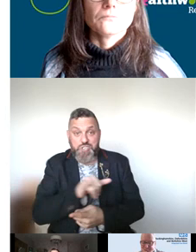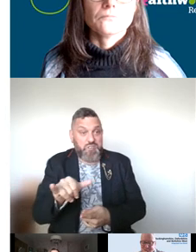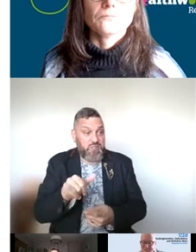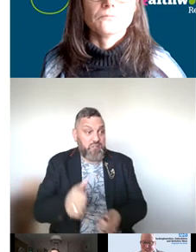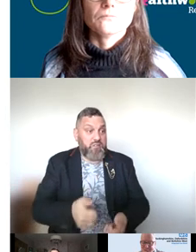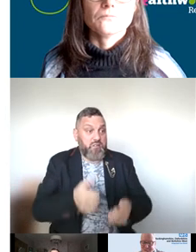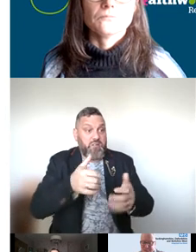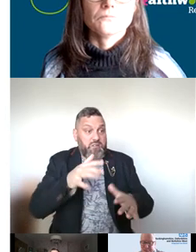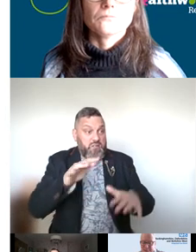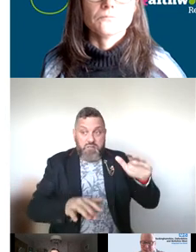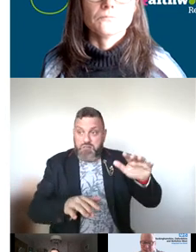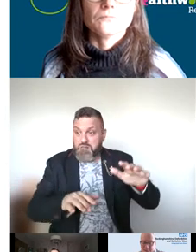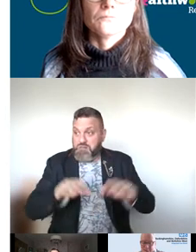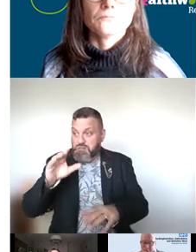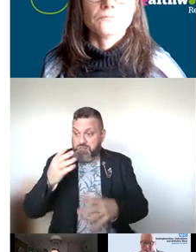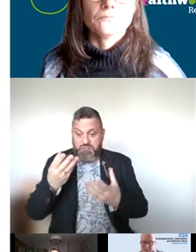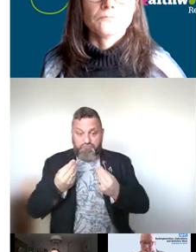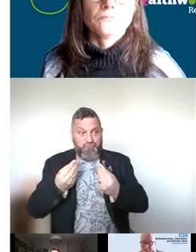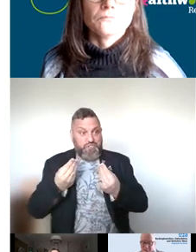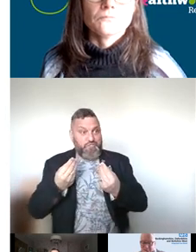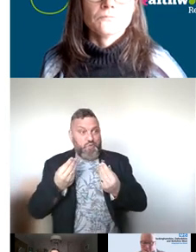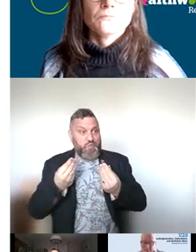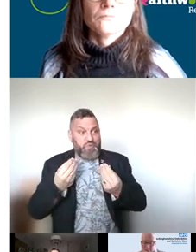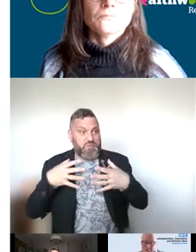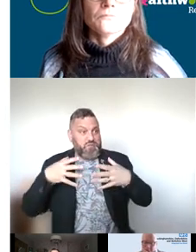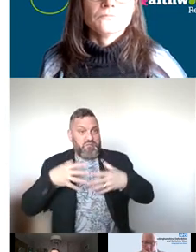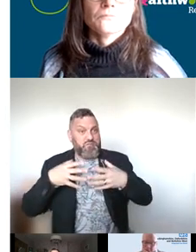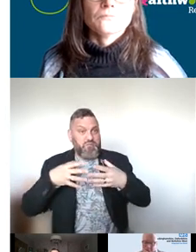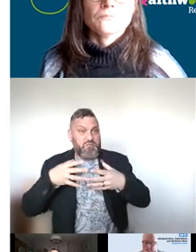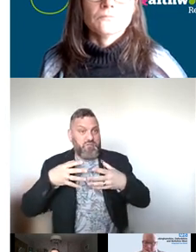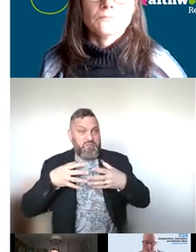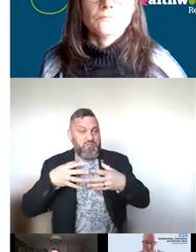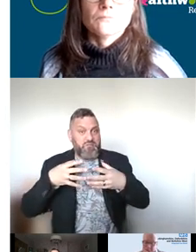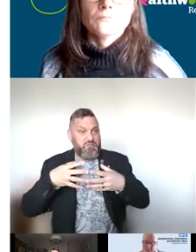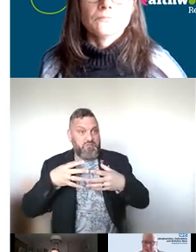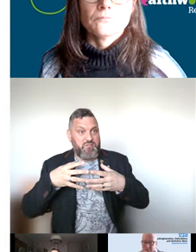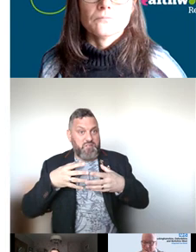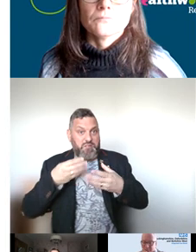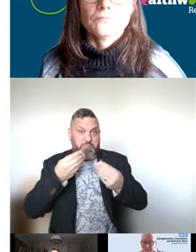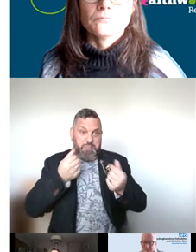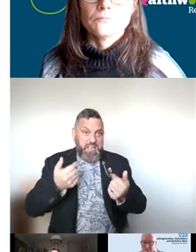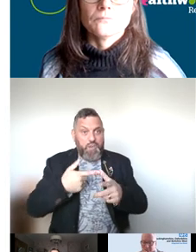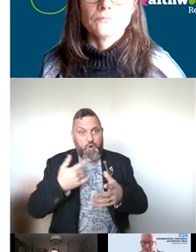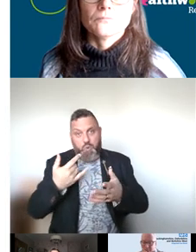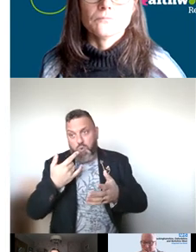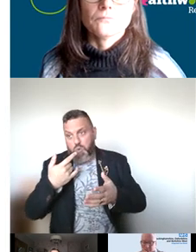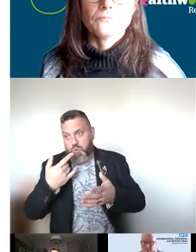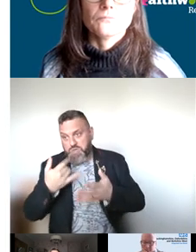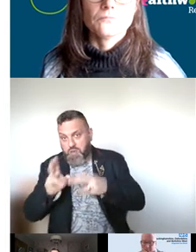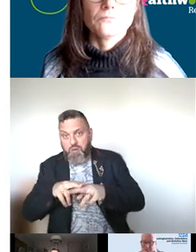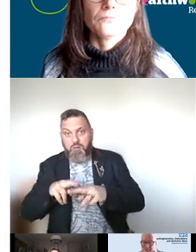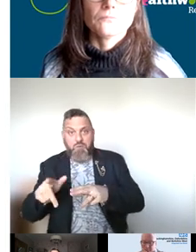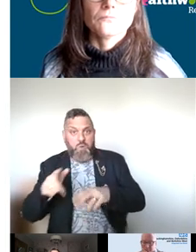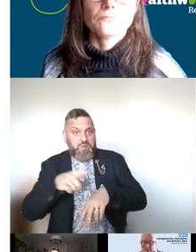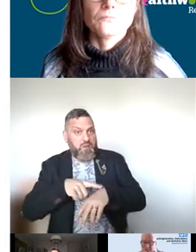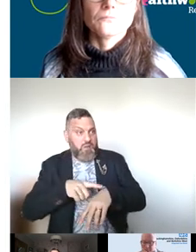can use the pot of resource that we have, be that money or people or time,